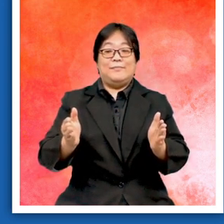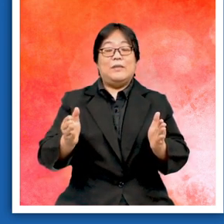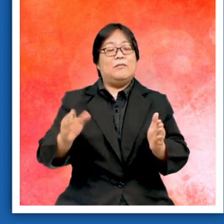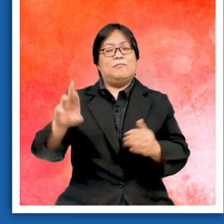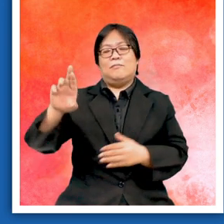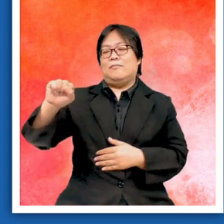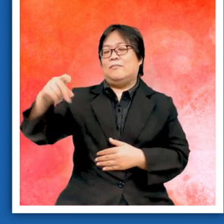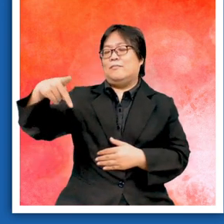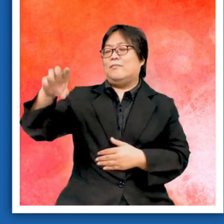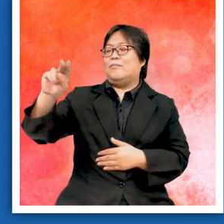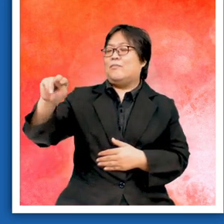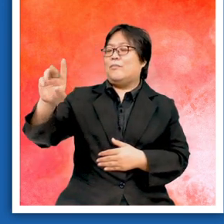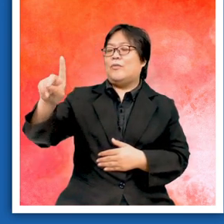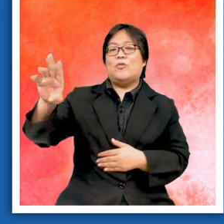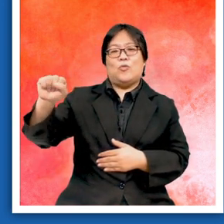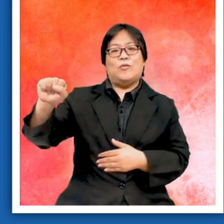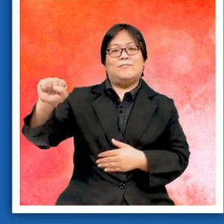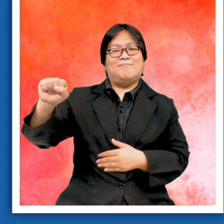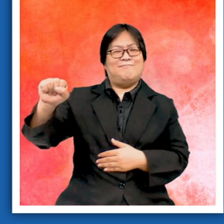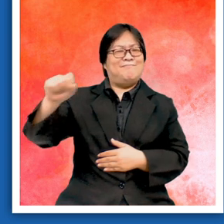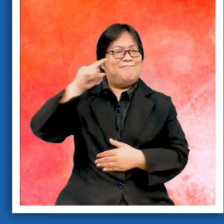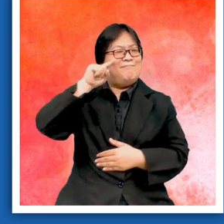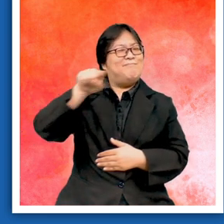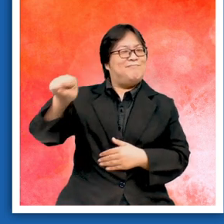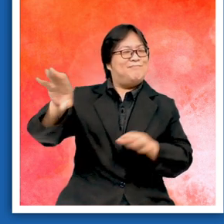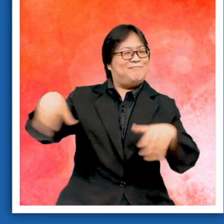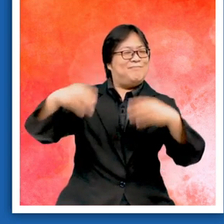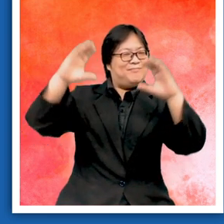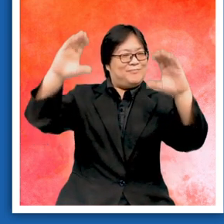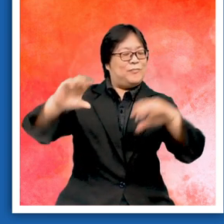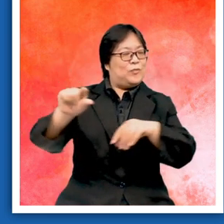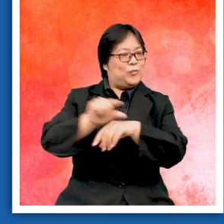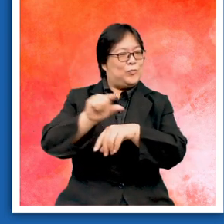responders session, training session with student.